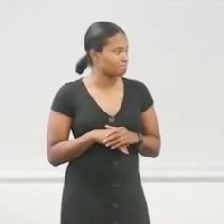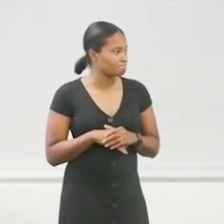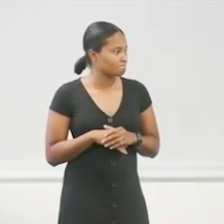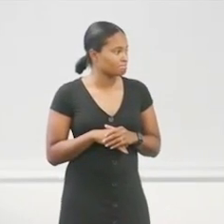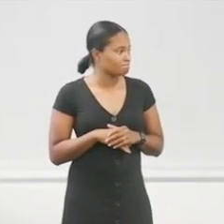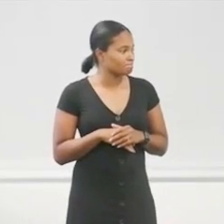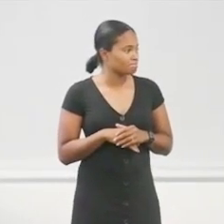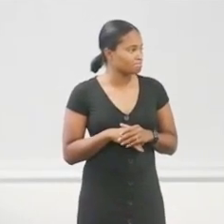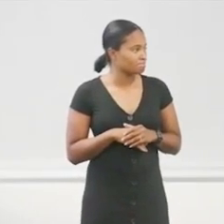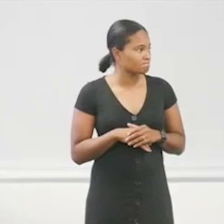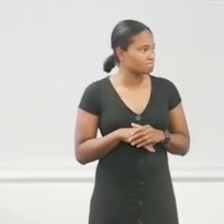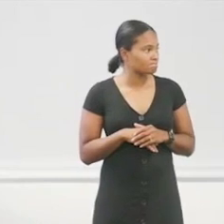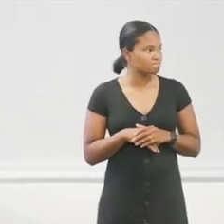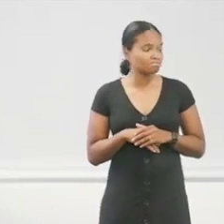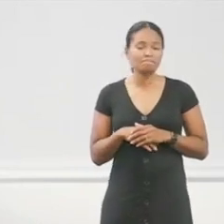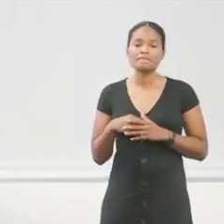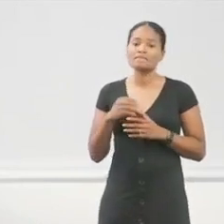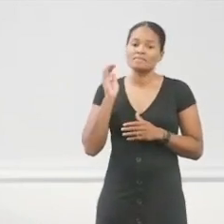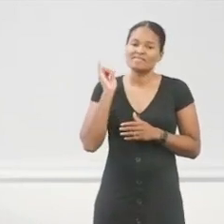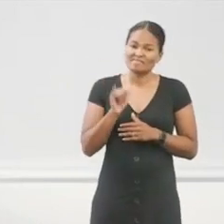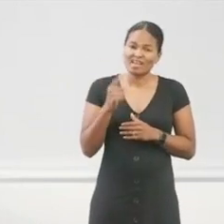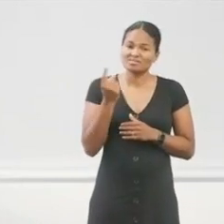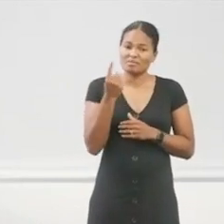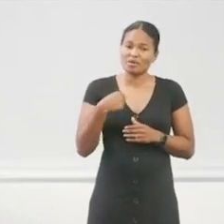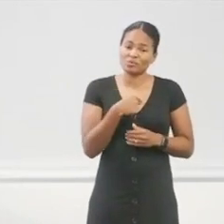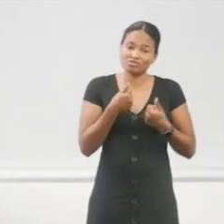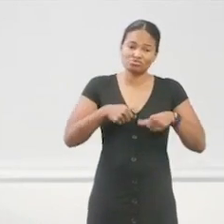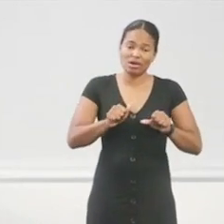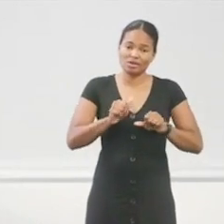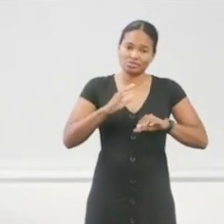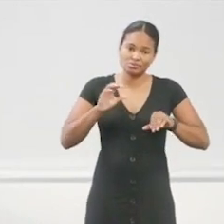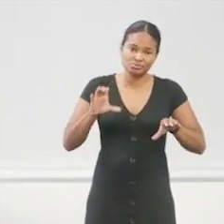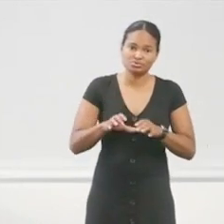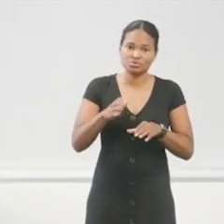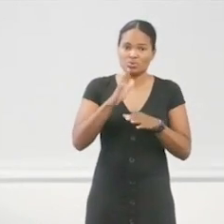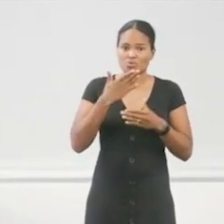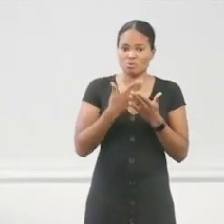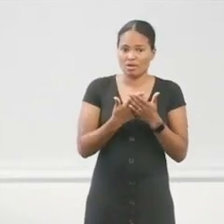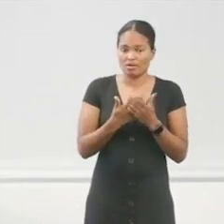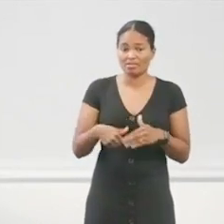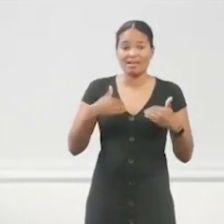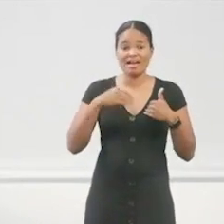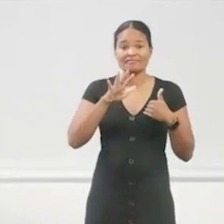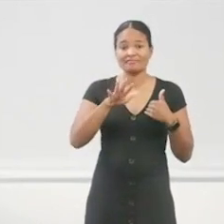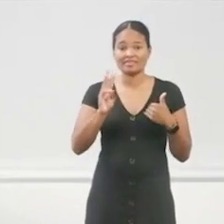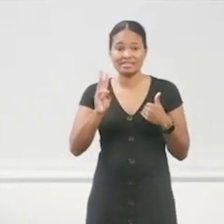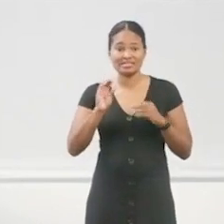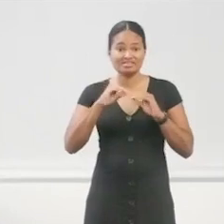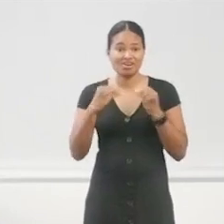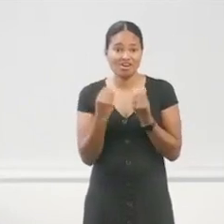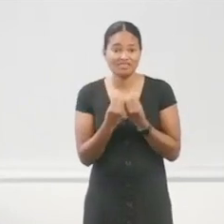that is one thing that we try to do very well. We have 56 field offices. We have cyber task force in every field office. We have a